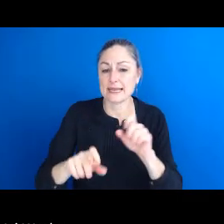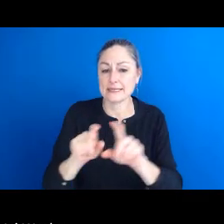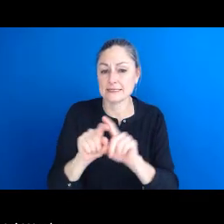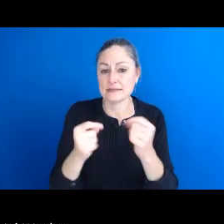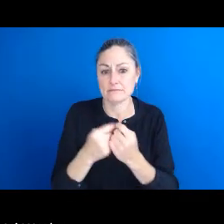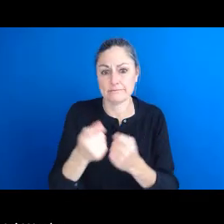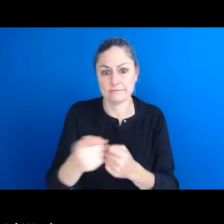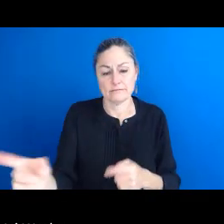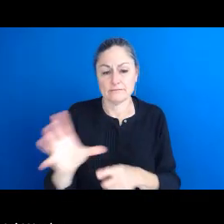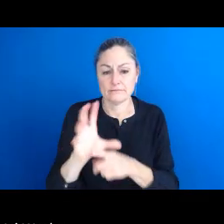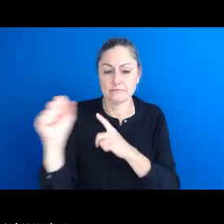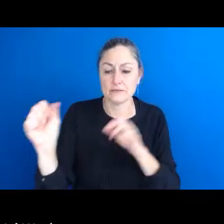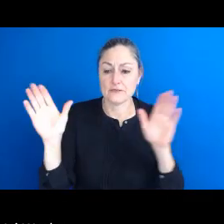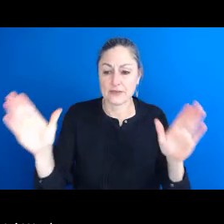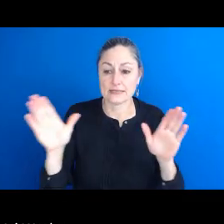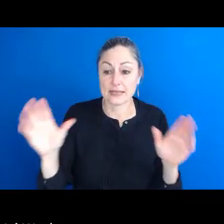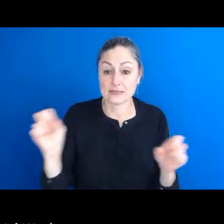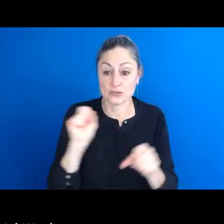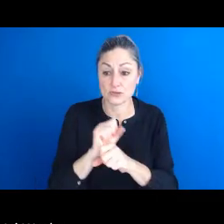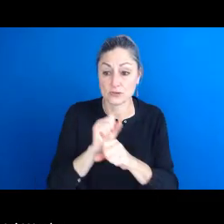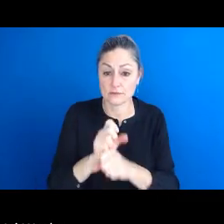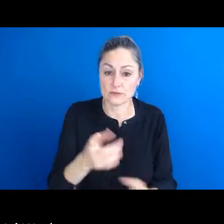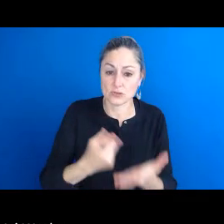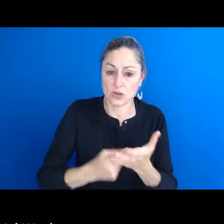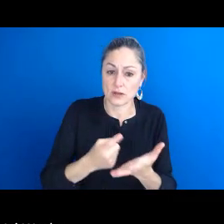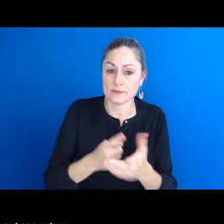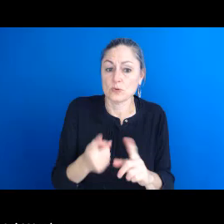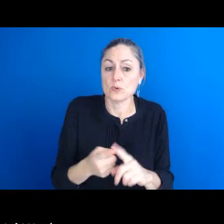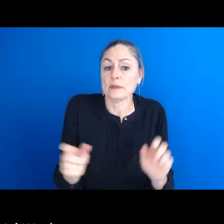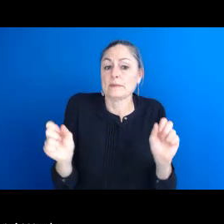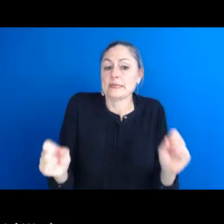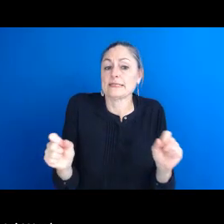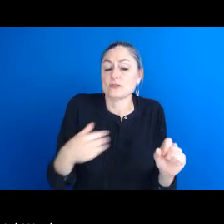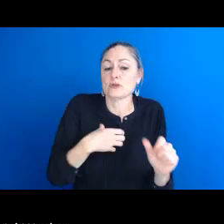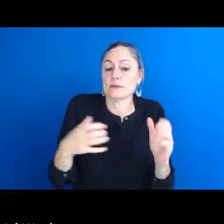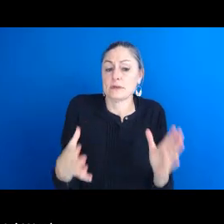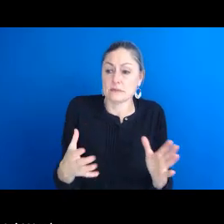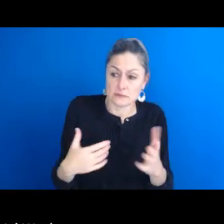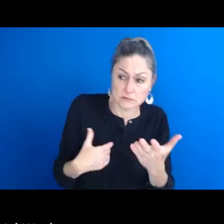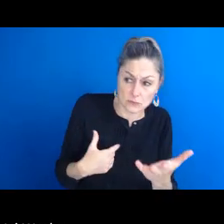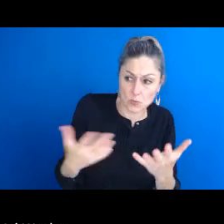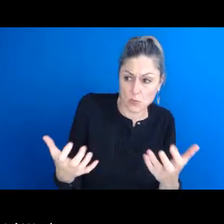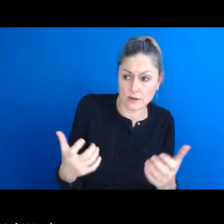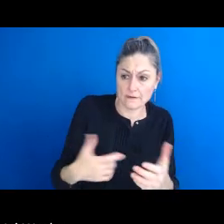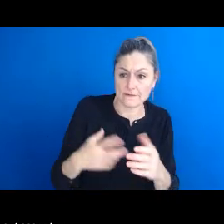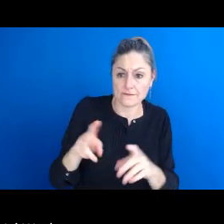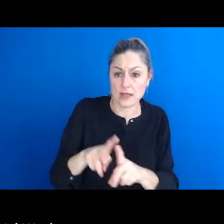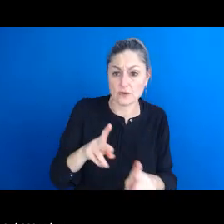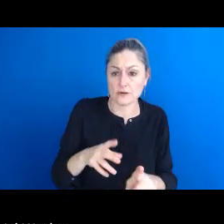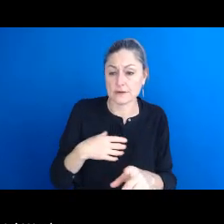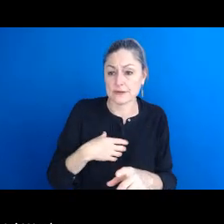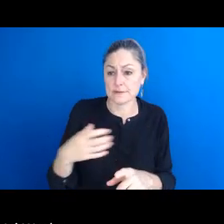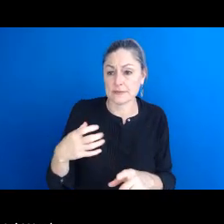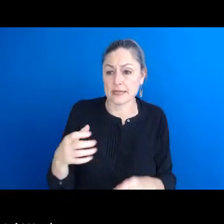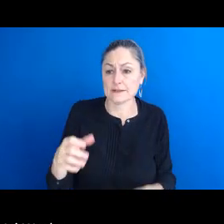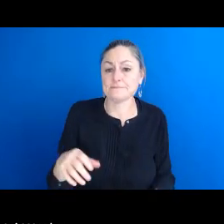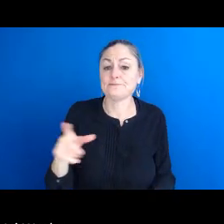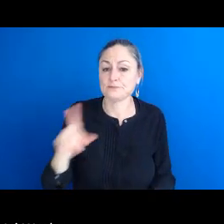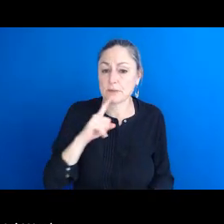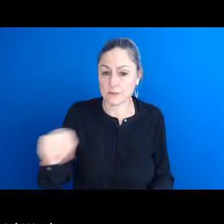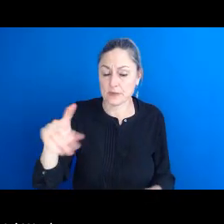job at talking with potential complainants, people who think they want to file a complaint, making sure that they're able to fill out